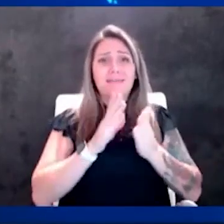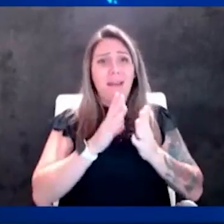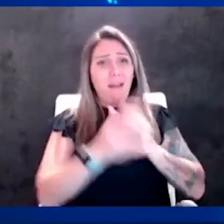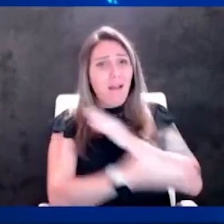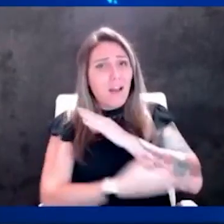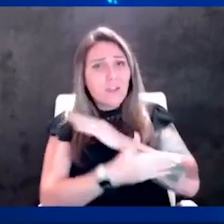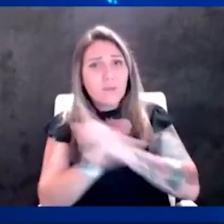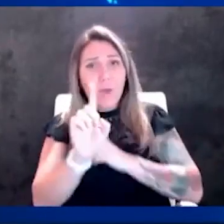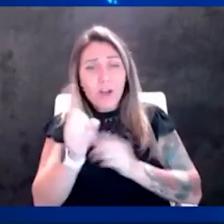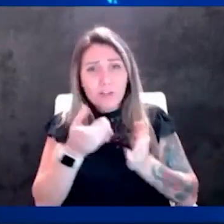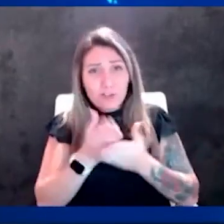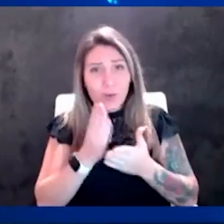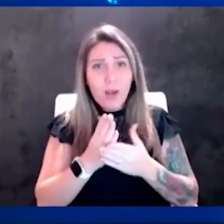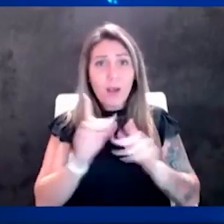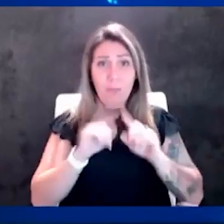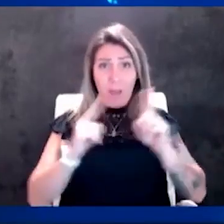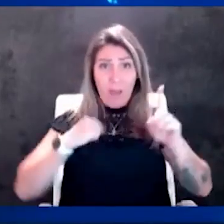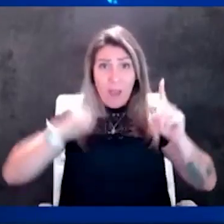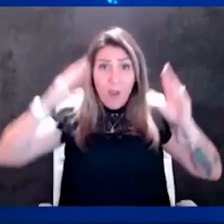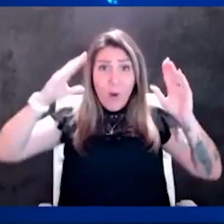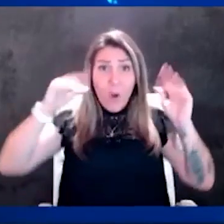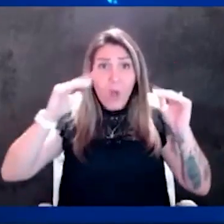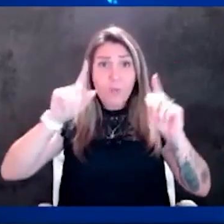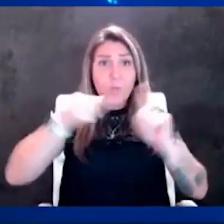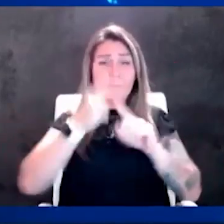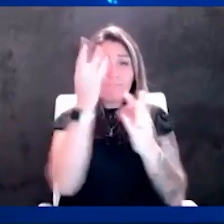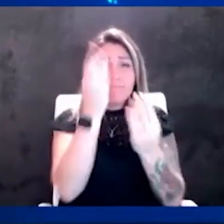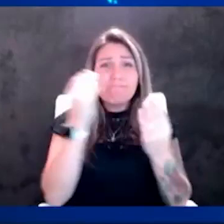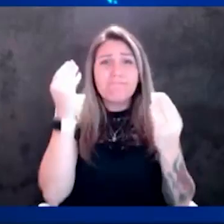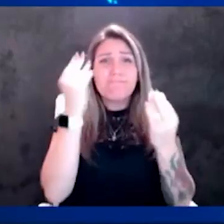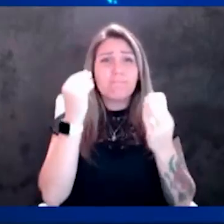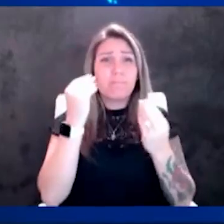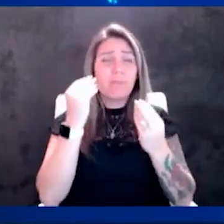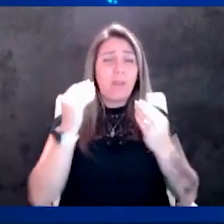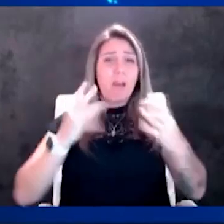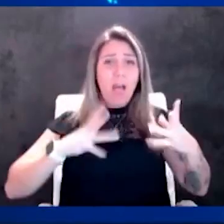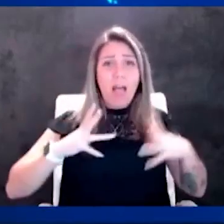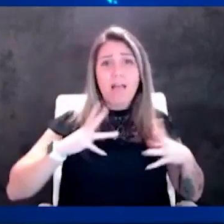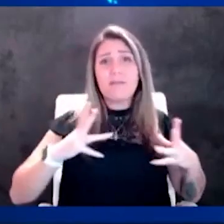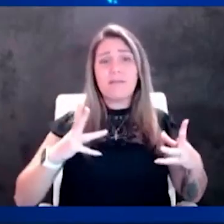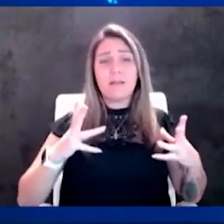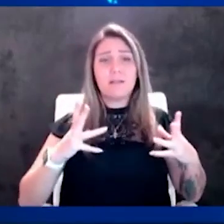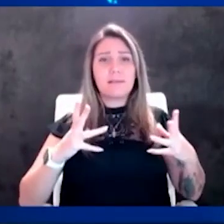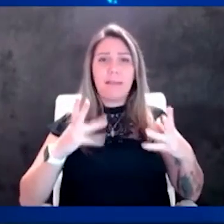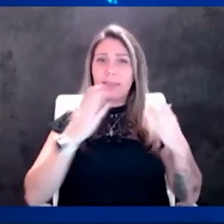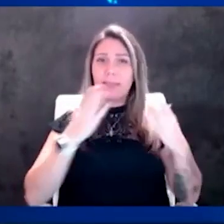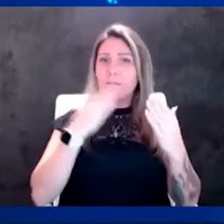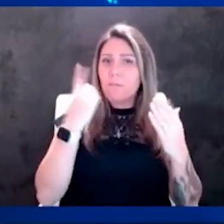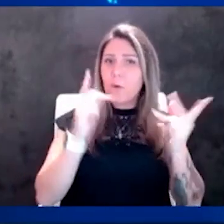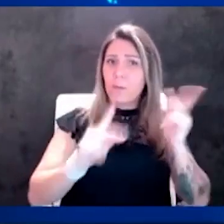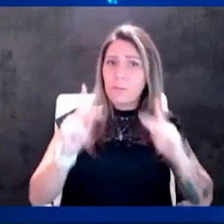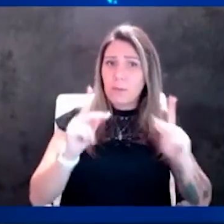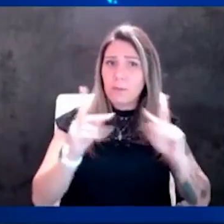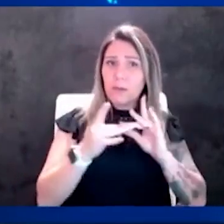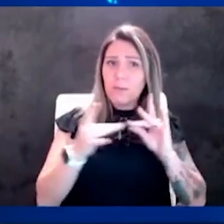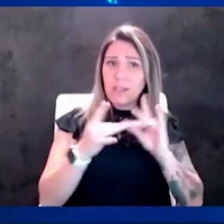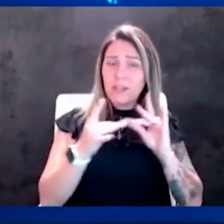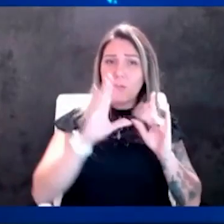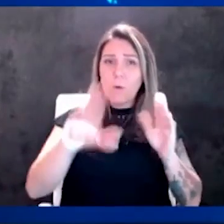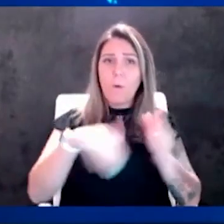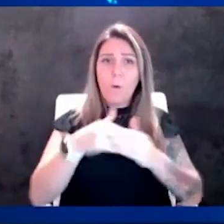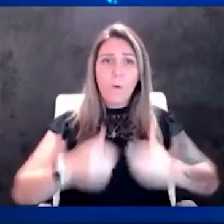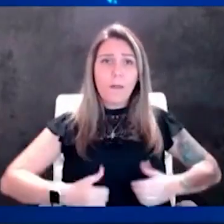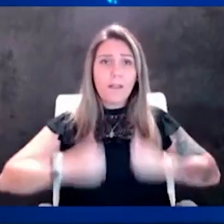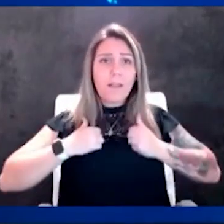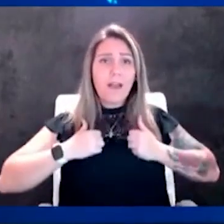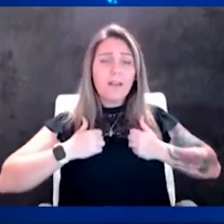But I hope, as you think about this holiday season, you're also thankful for those people that we've mentioned who have spent their entire lives trying to help